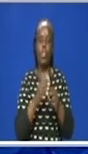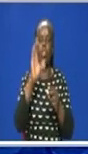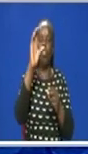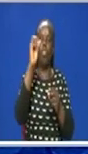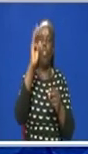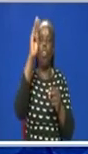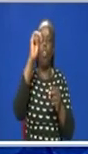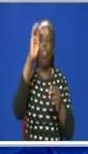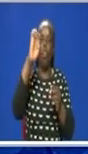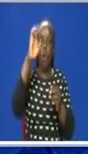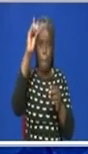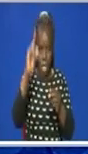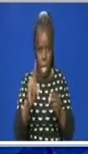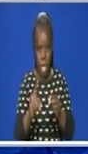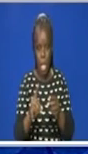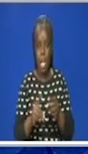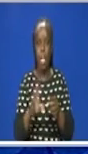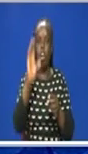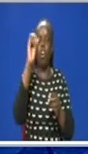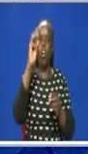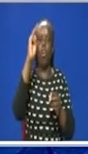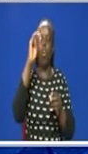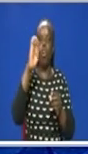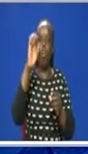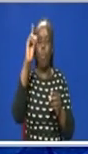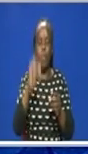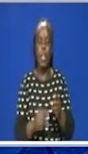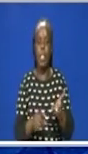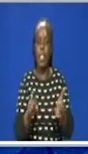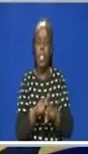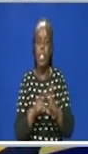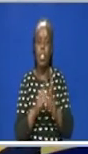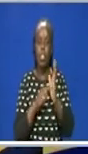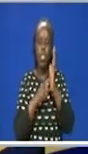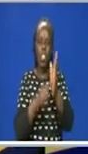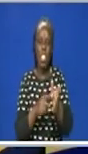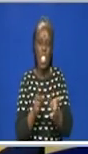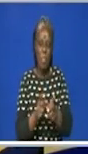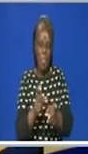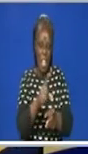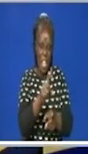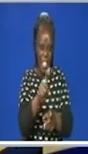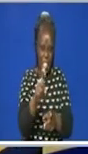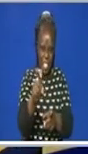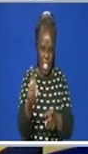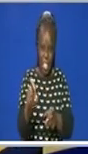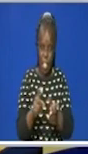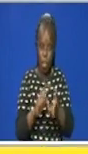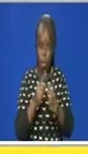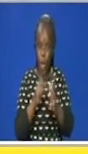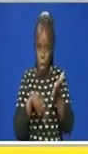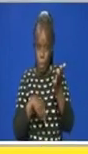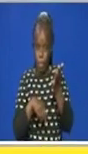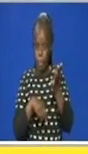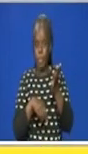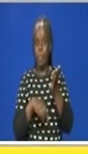what is referred to as the comet. Yes. Comet. Yes. It looks is it a snail or something? It may look like